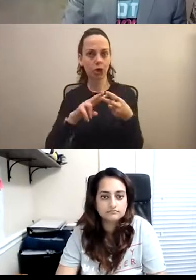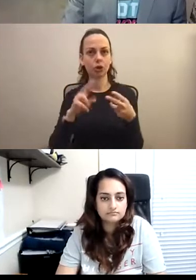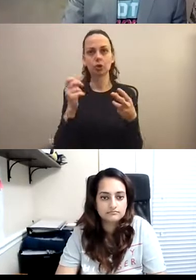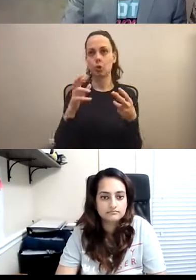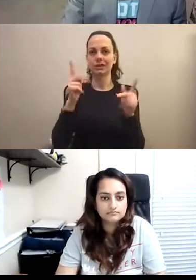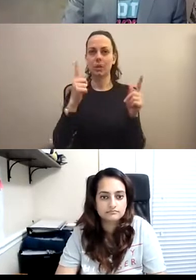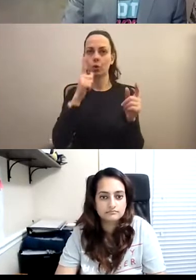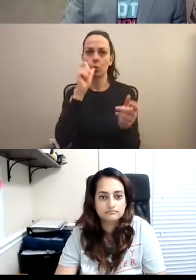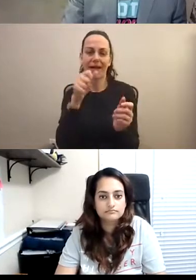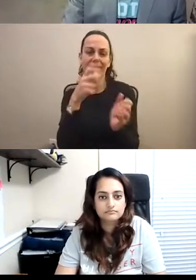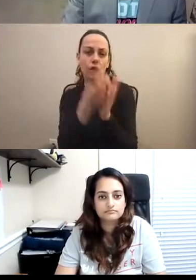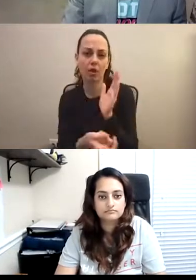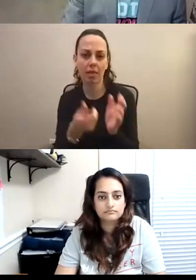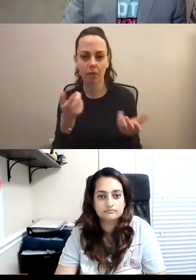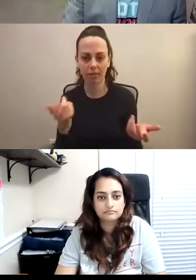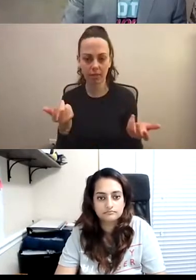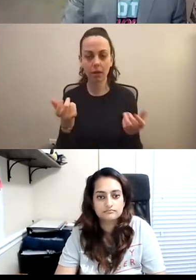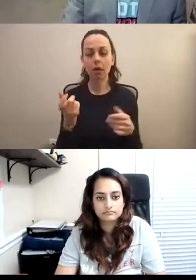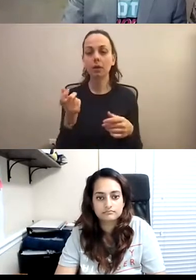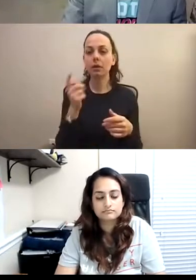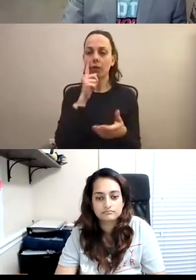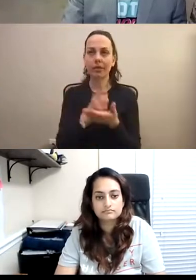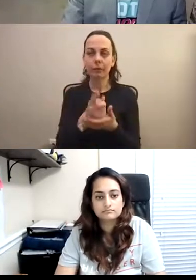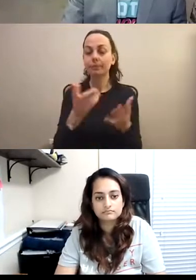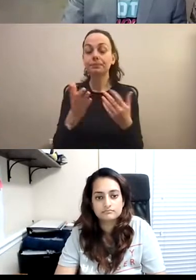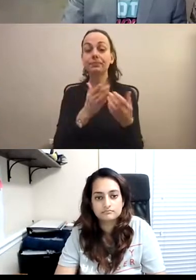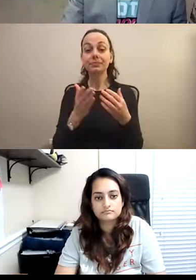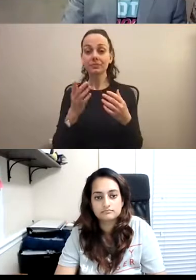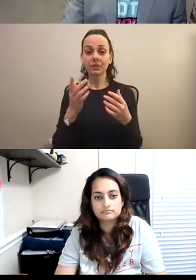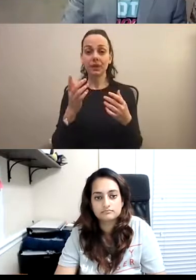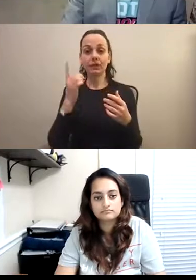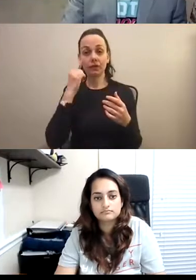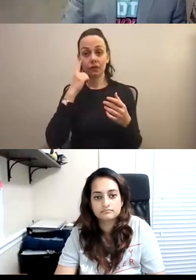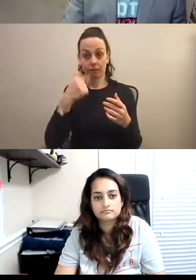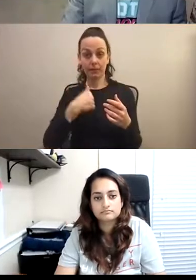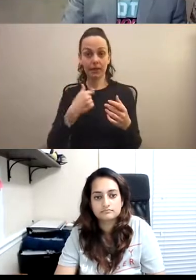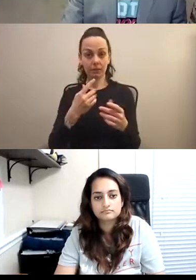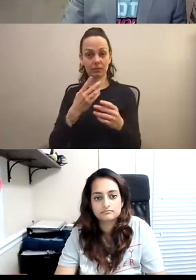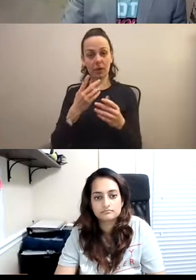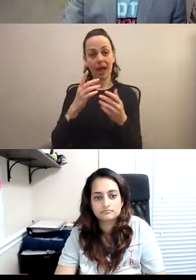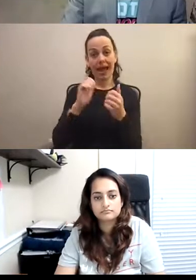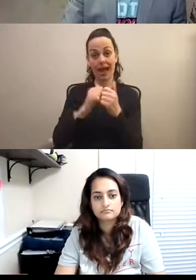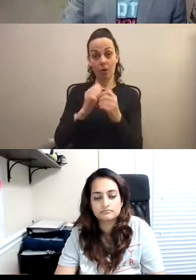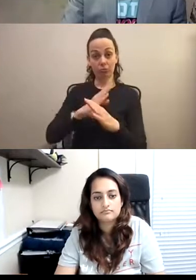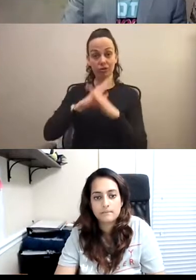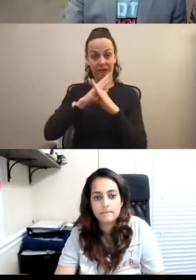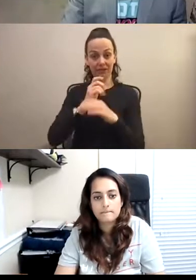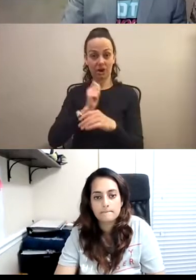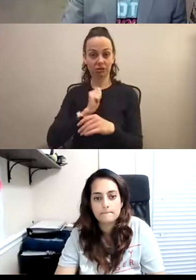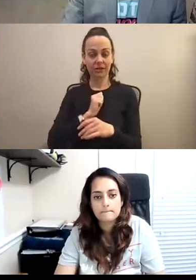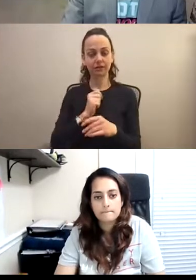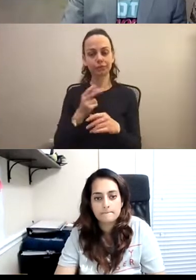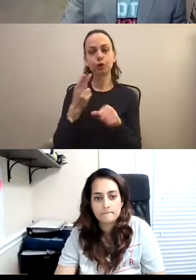with. And so knowing that, I feel like a way to protect ourselves is to go onto the